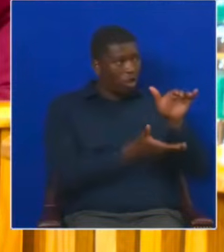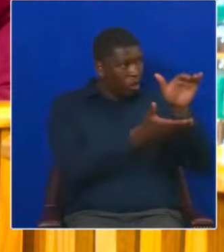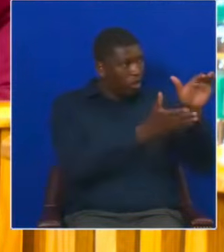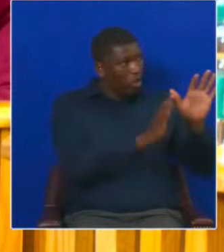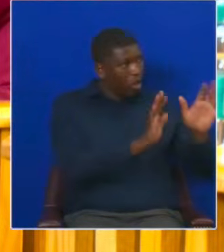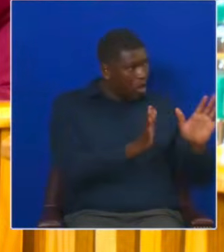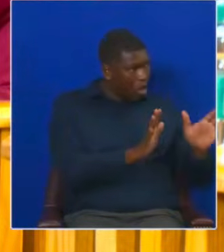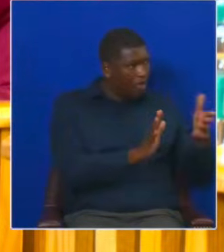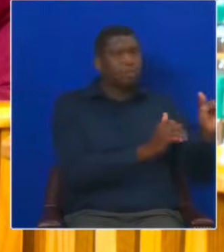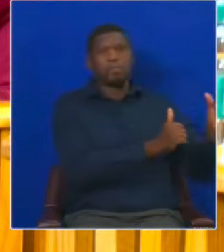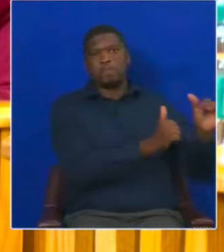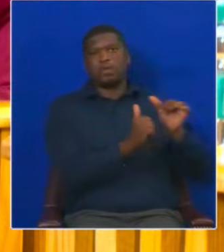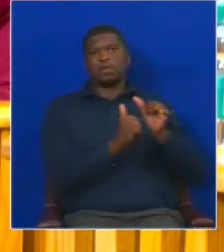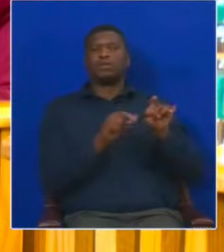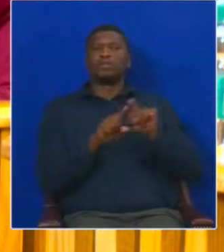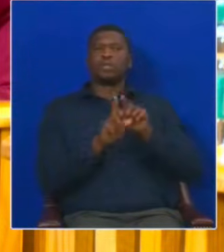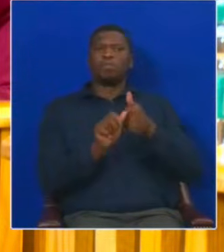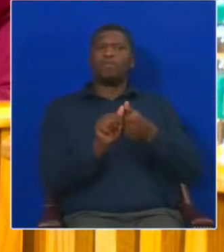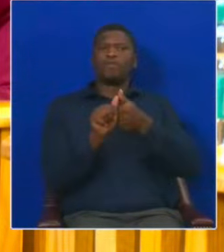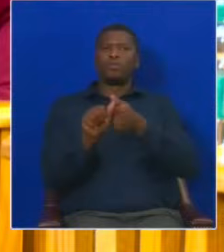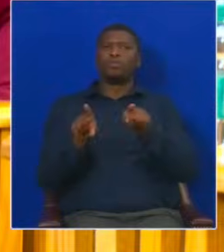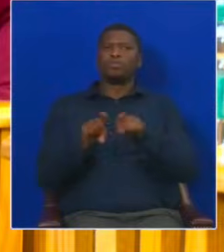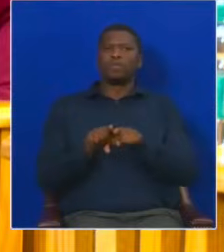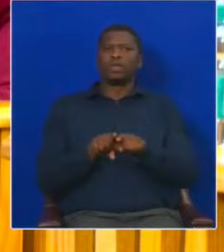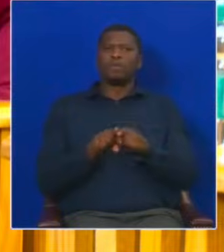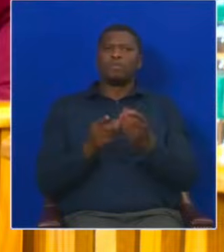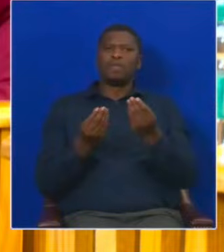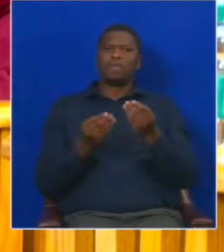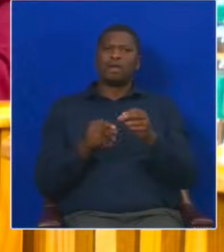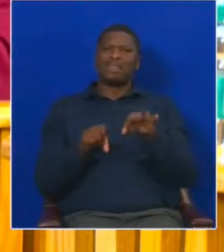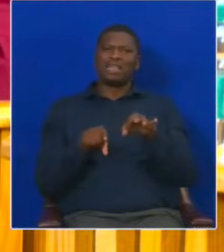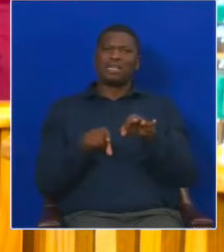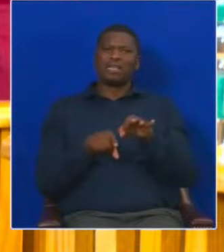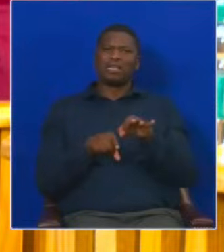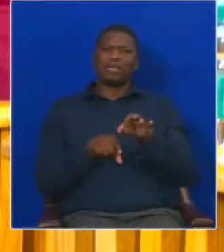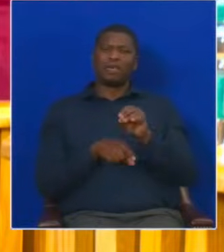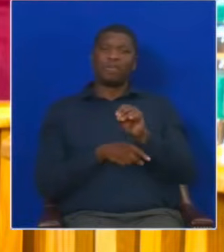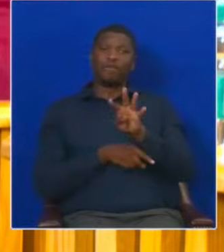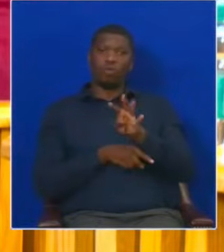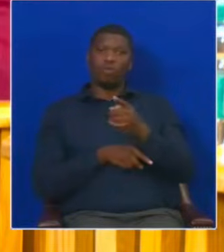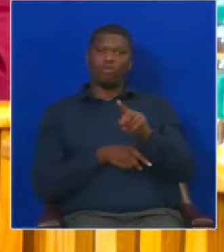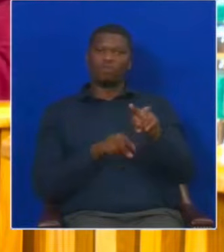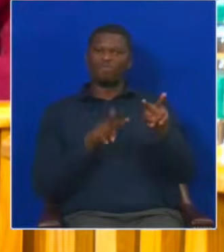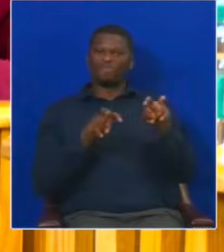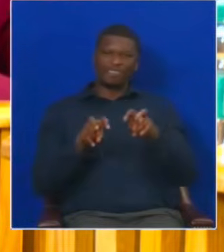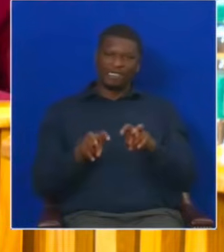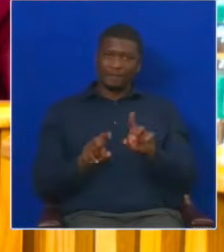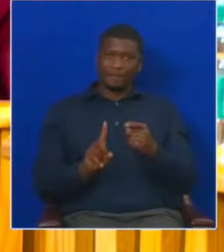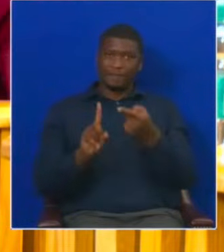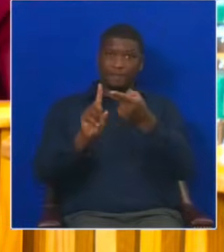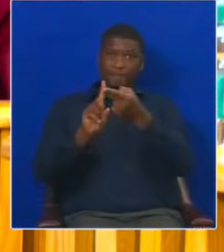SAP 13 number for investigation purposes.